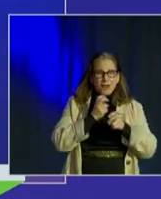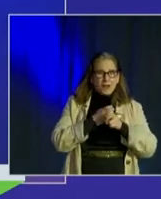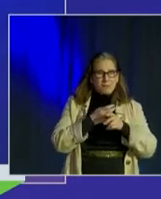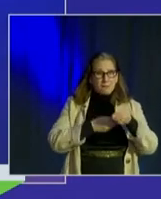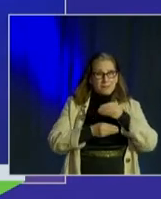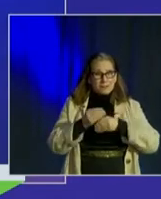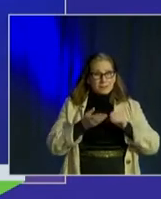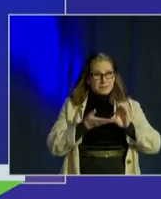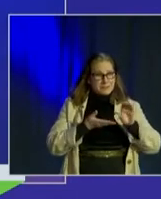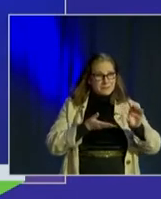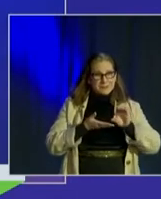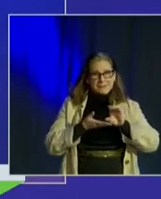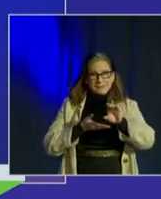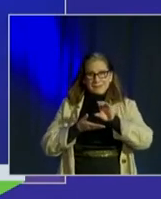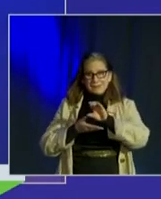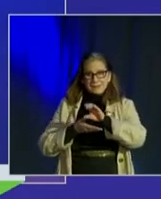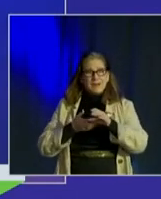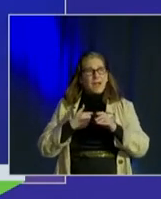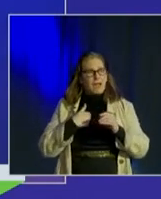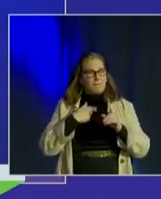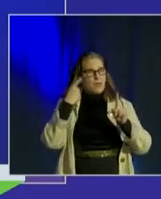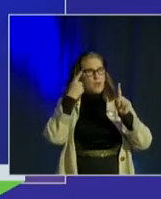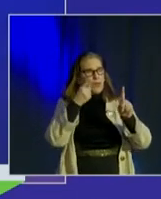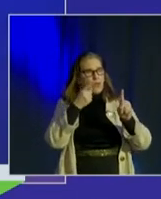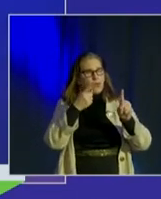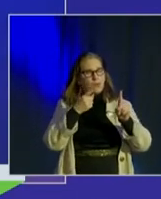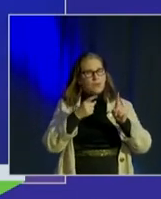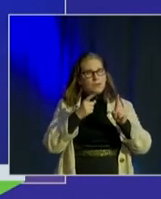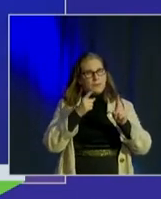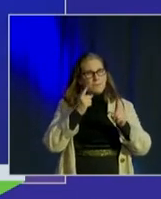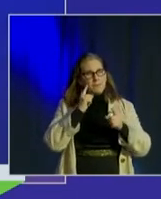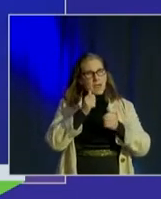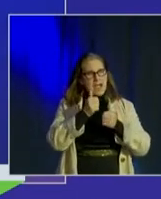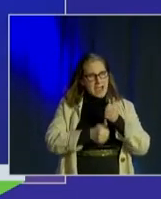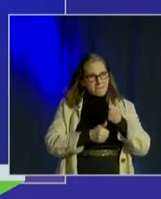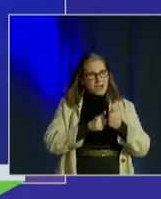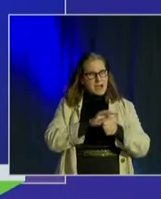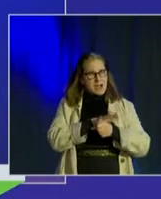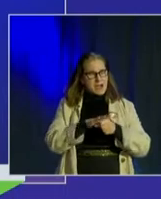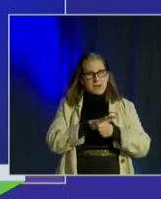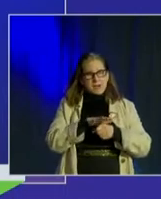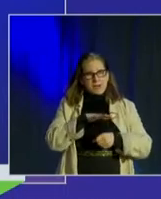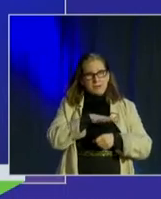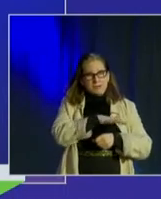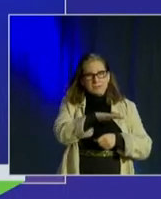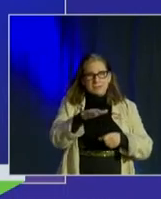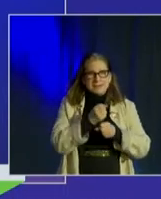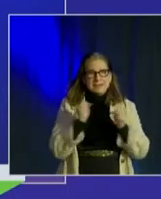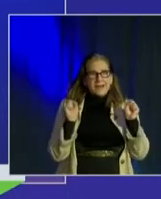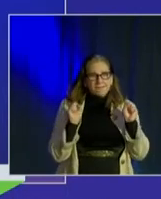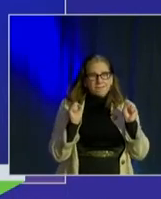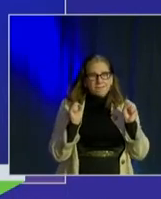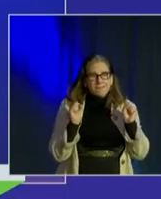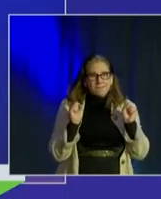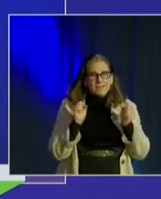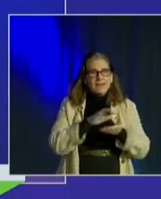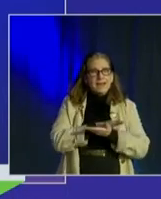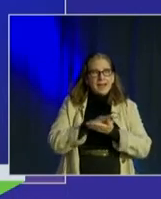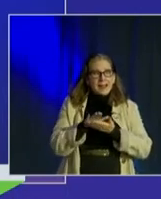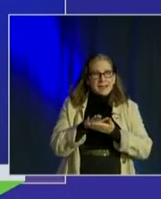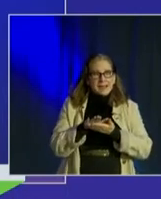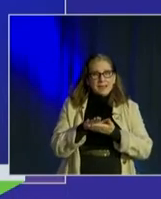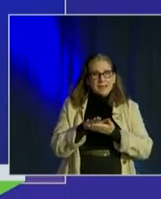what we're going for. Every neighborhood in our city being safe and clean and having great